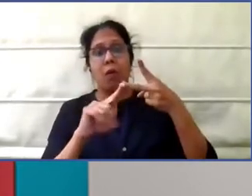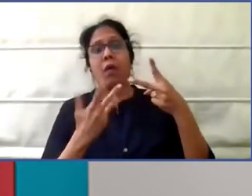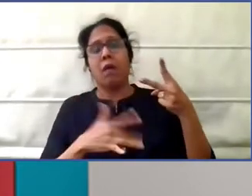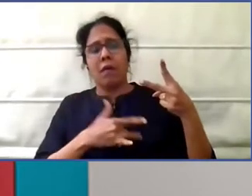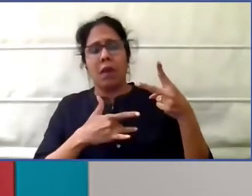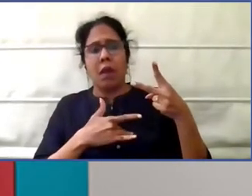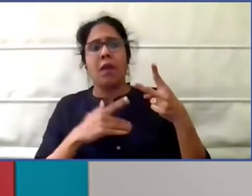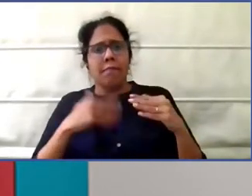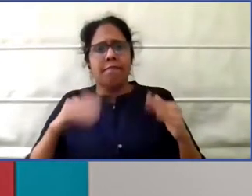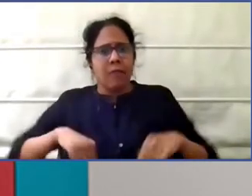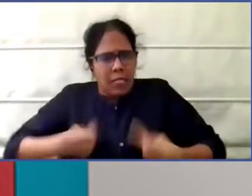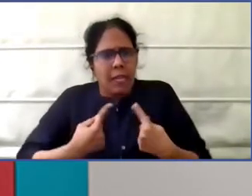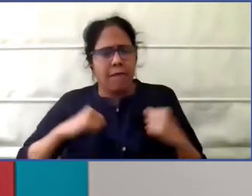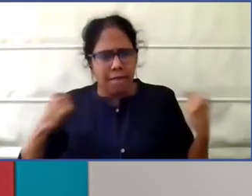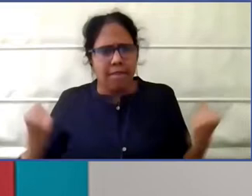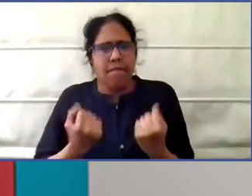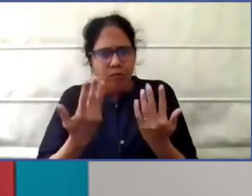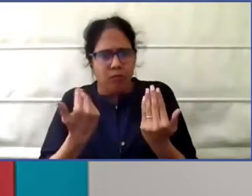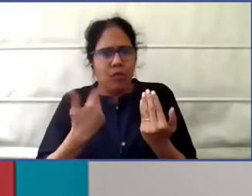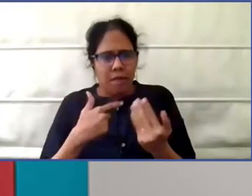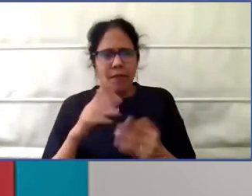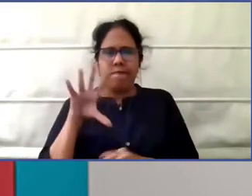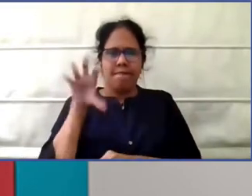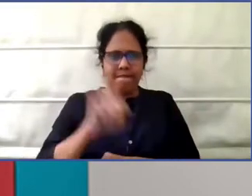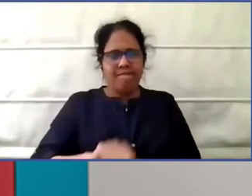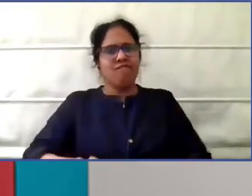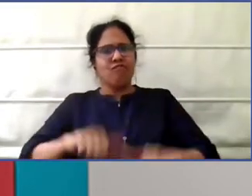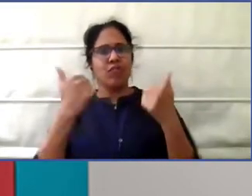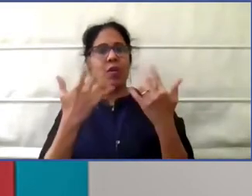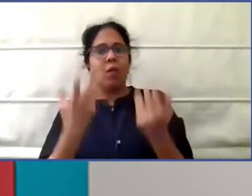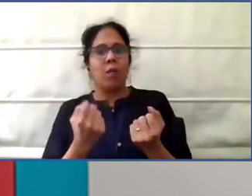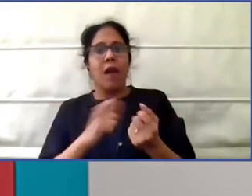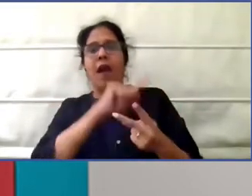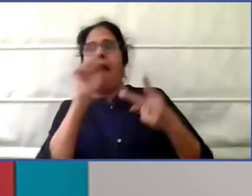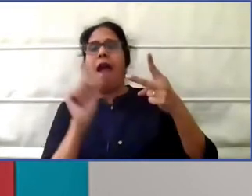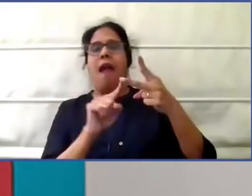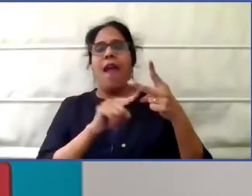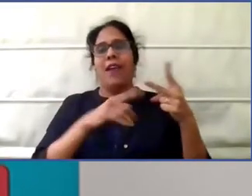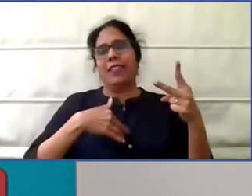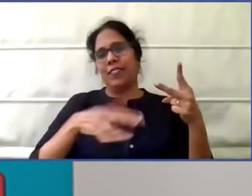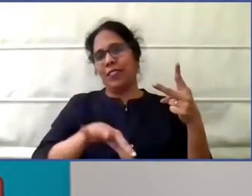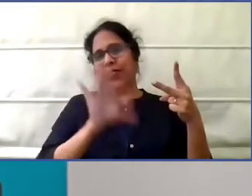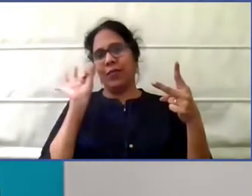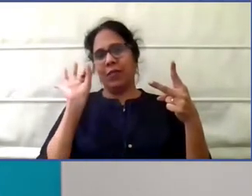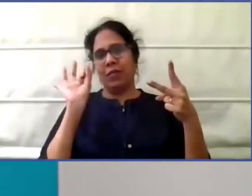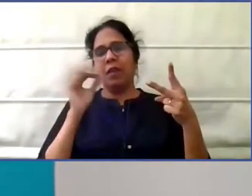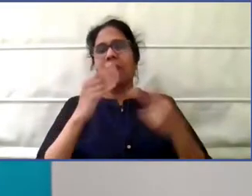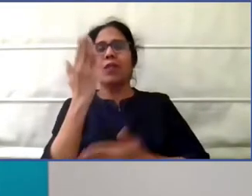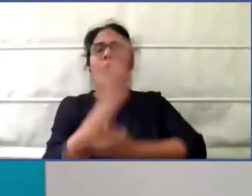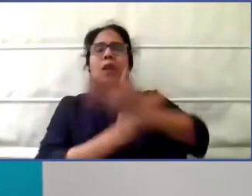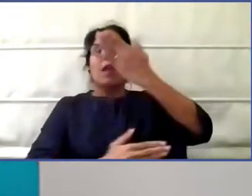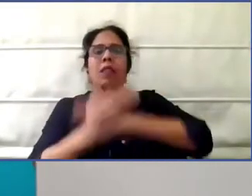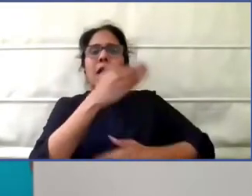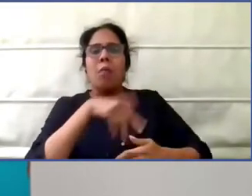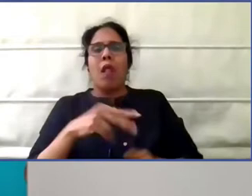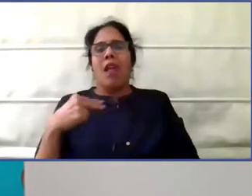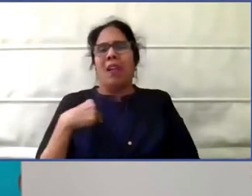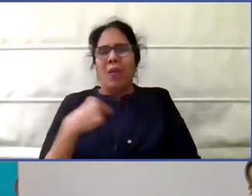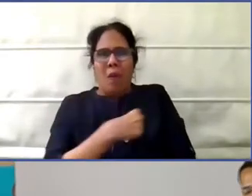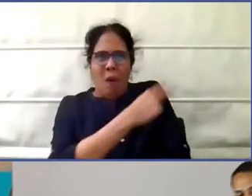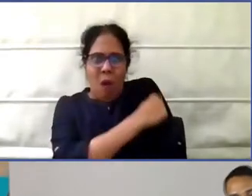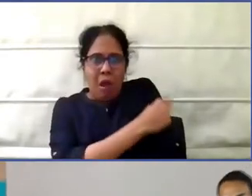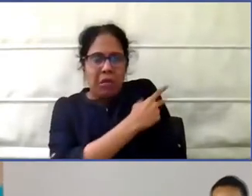enable myself and seize the day. Of course, I chose the latter. My disability can be measured by the doctors, but my